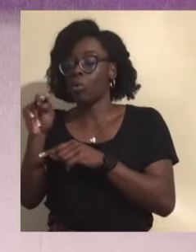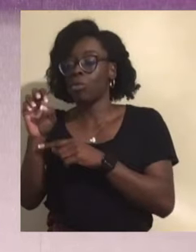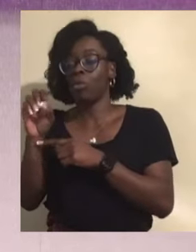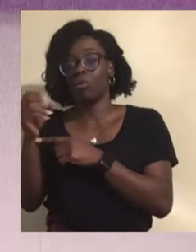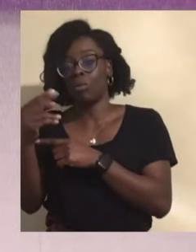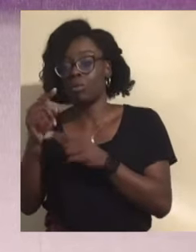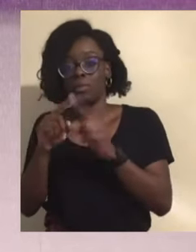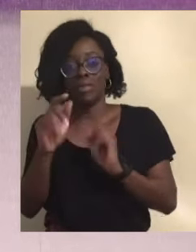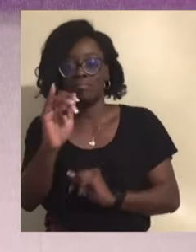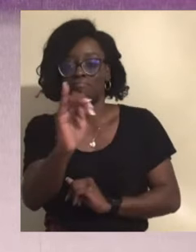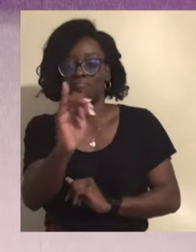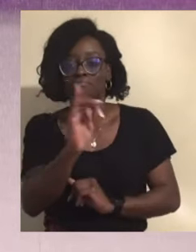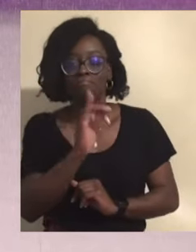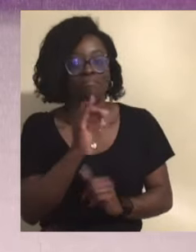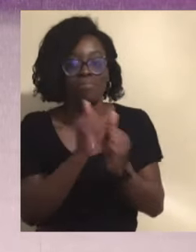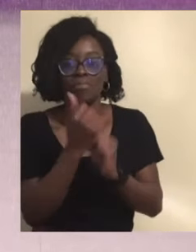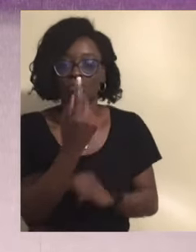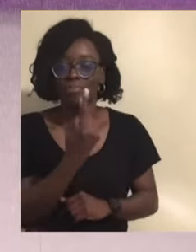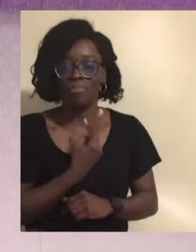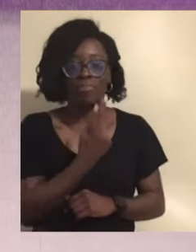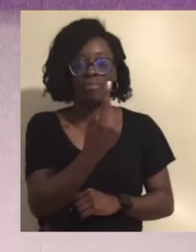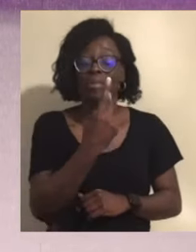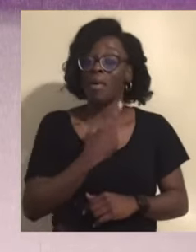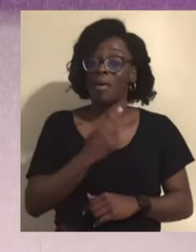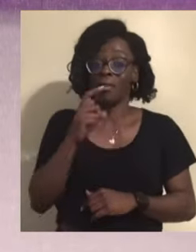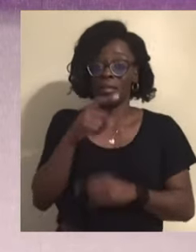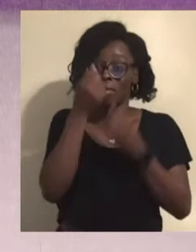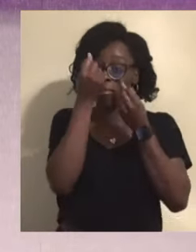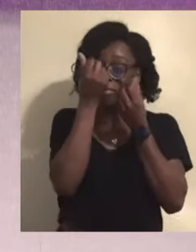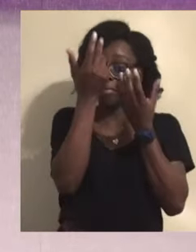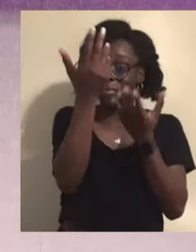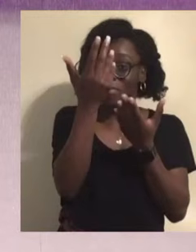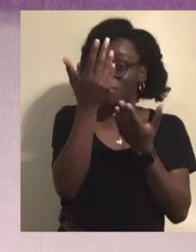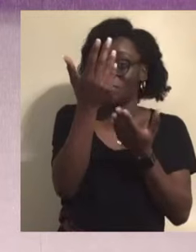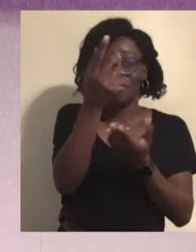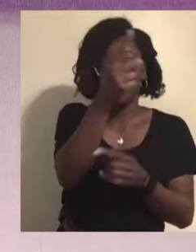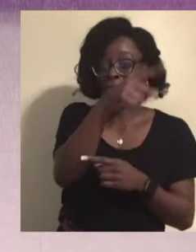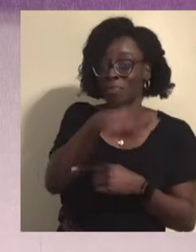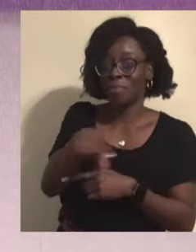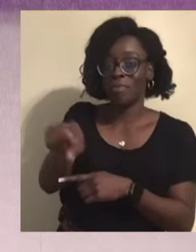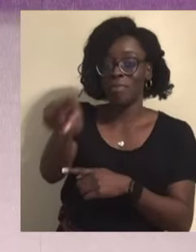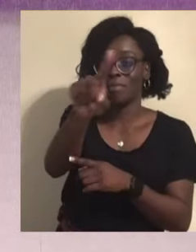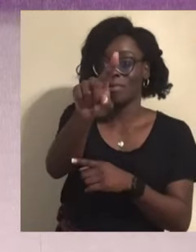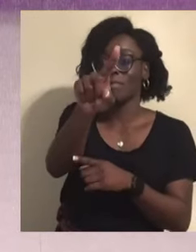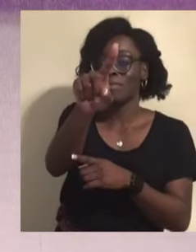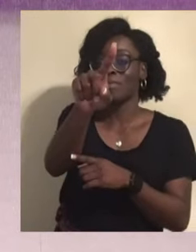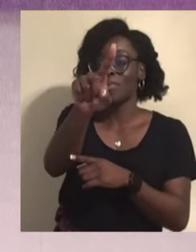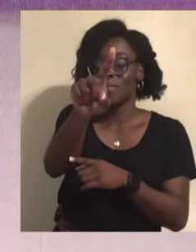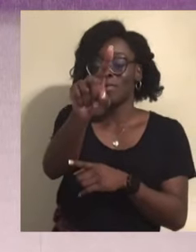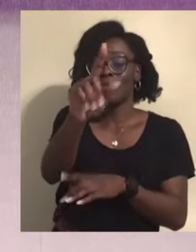let somebody know this morning, it's going to rain.